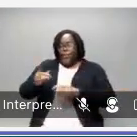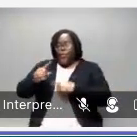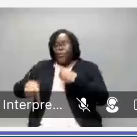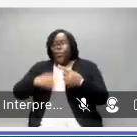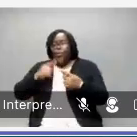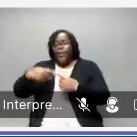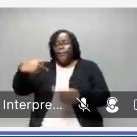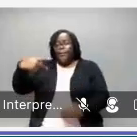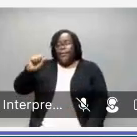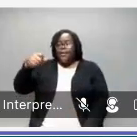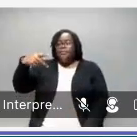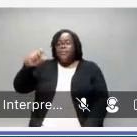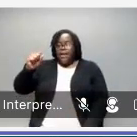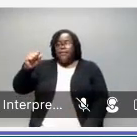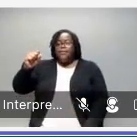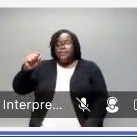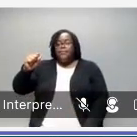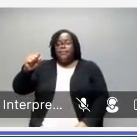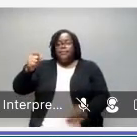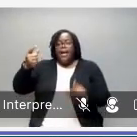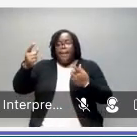PSPS event is forecasted.